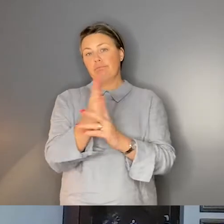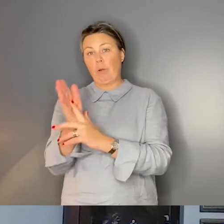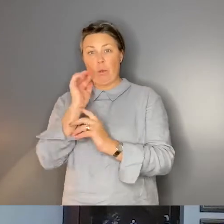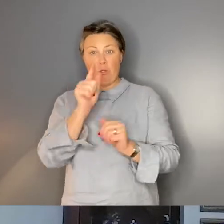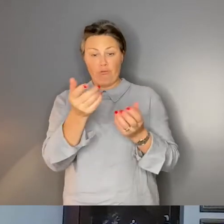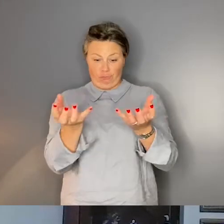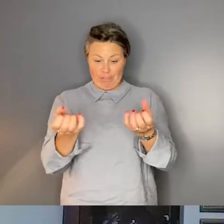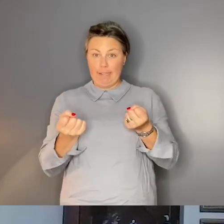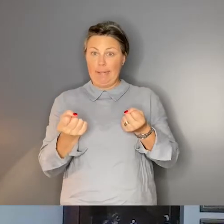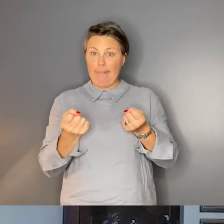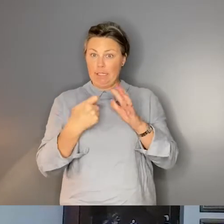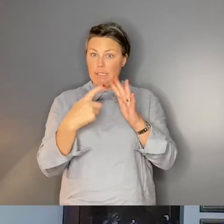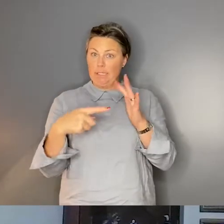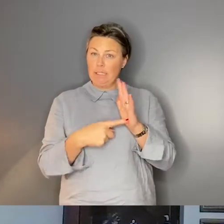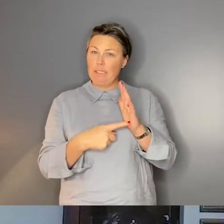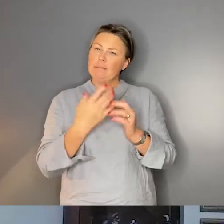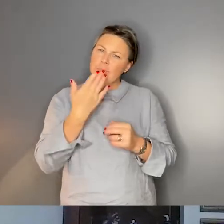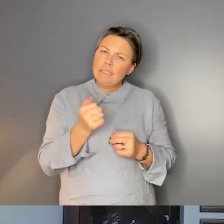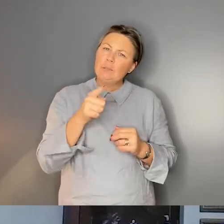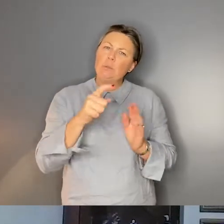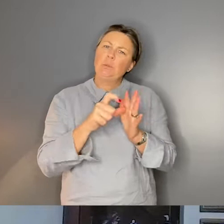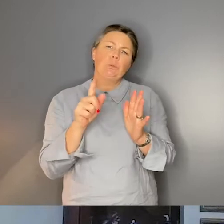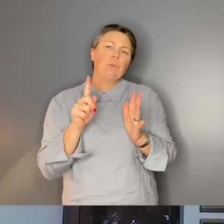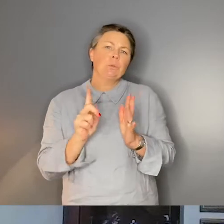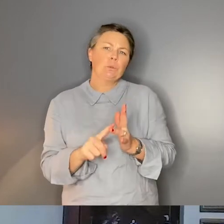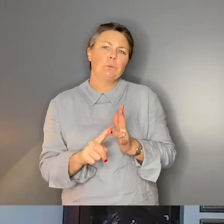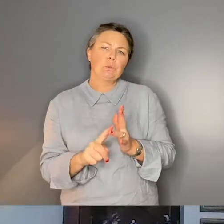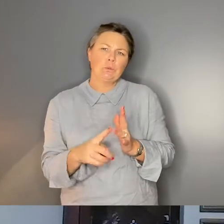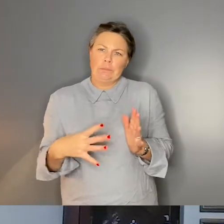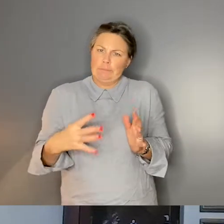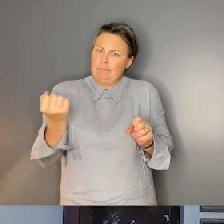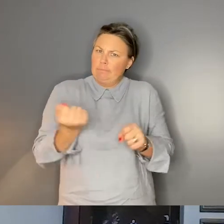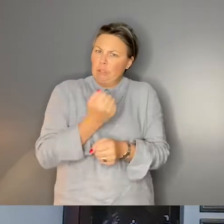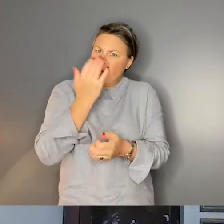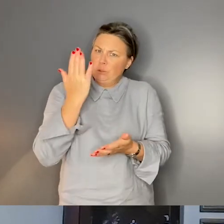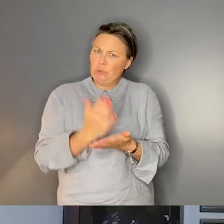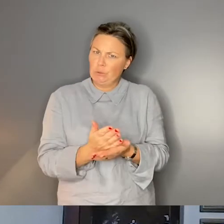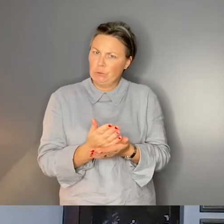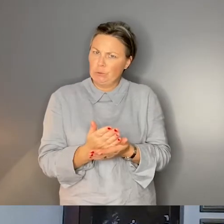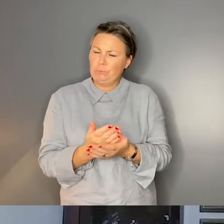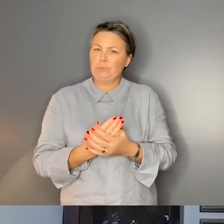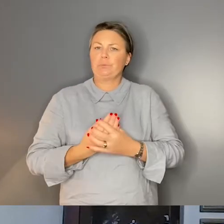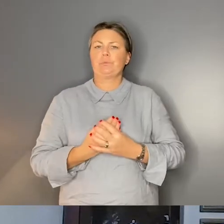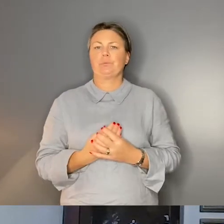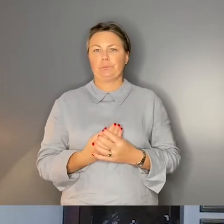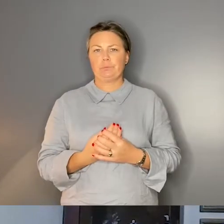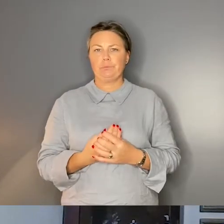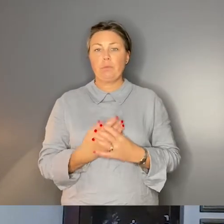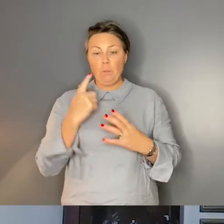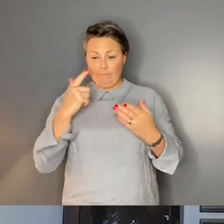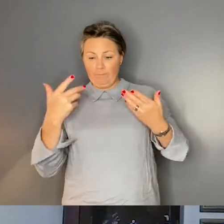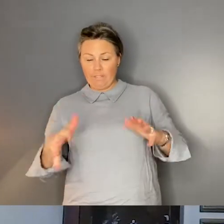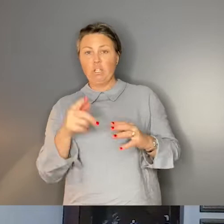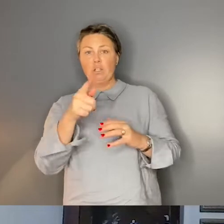so every time you receive a test kit, we ask that you take the time to collect the specimens which are needed and post